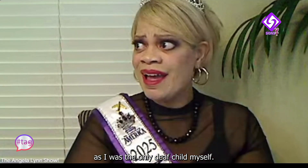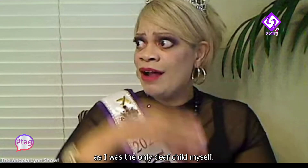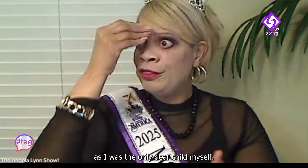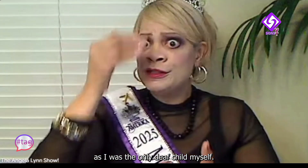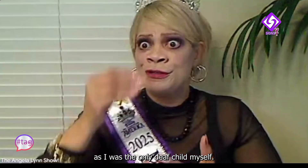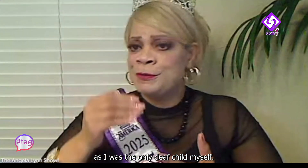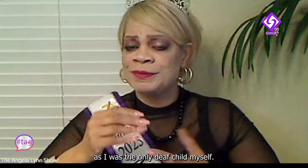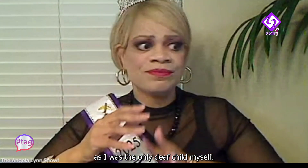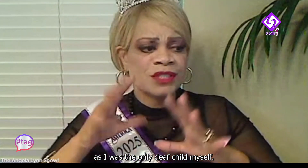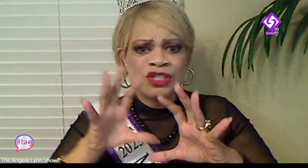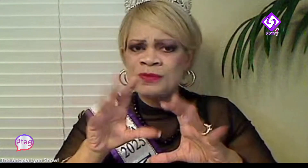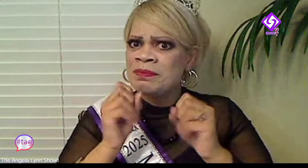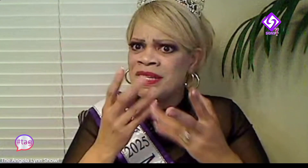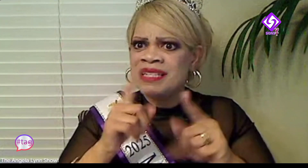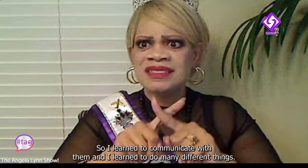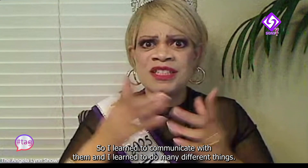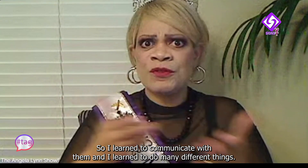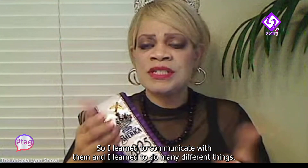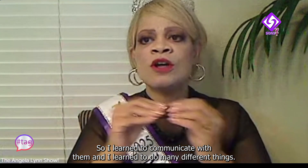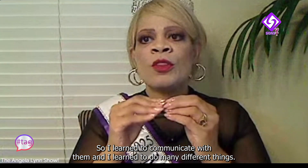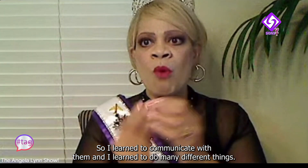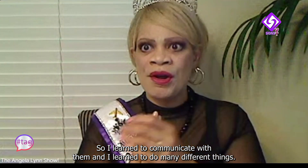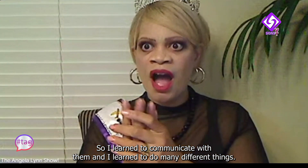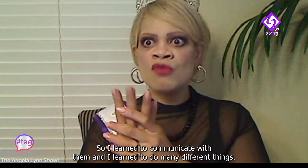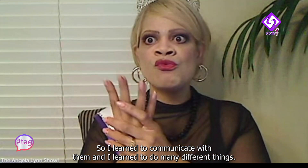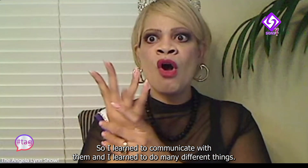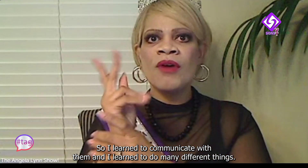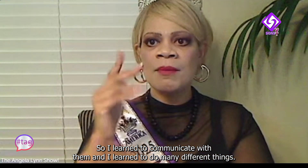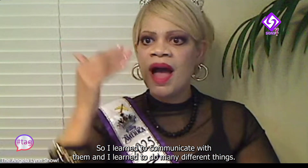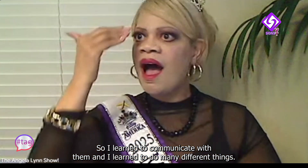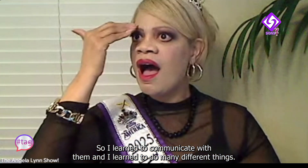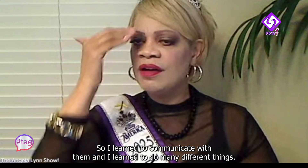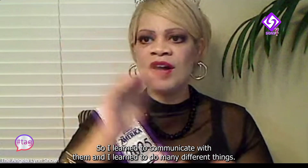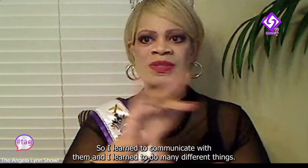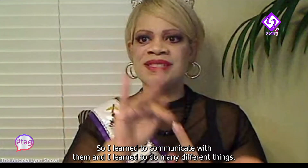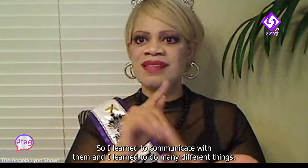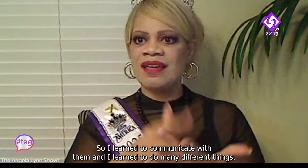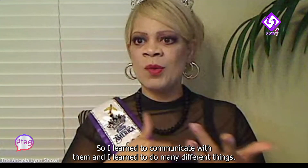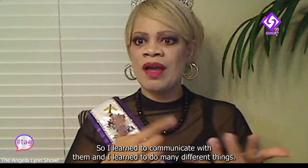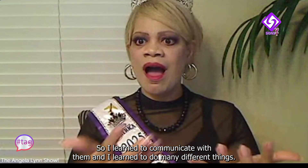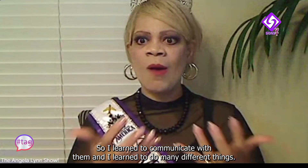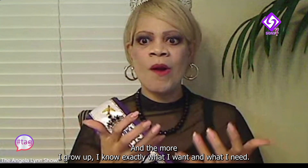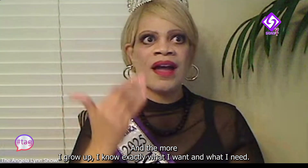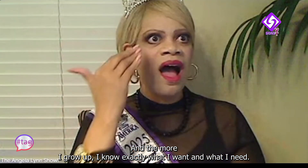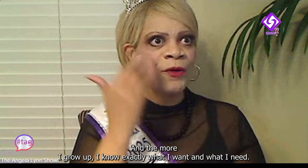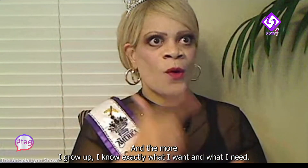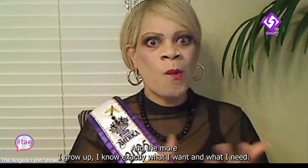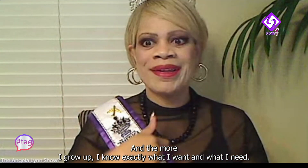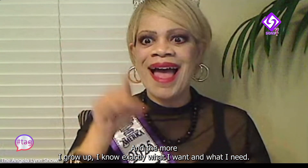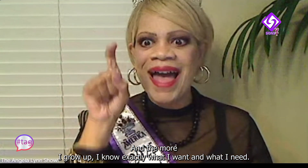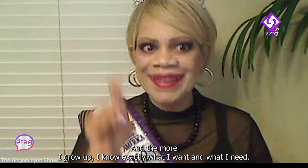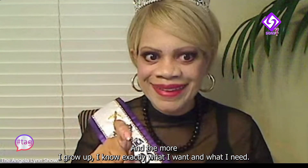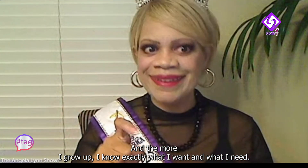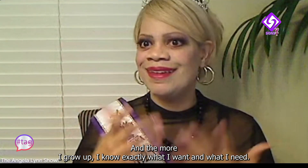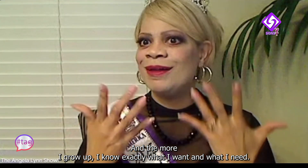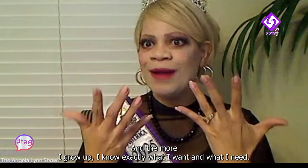only deaf child myself. So I learned to communicate with them and I learned to do many different things. And the more I grow